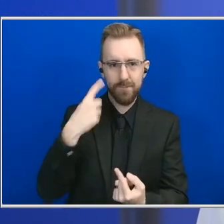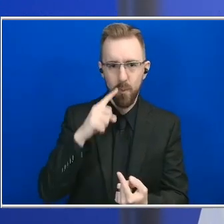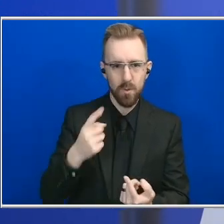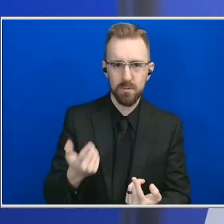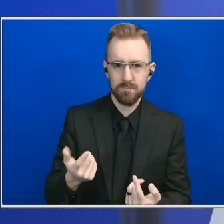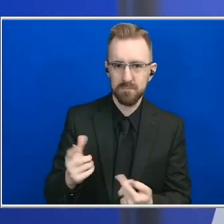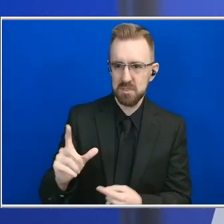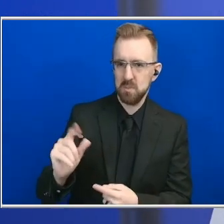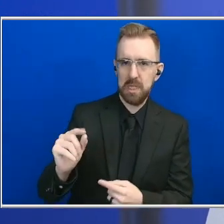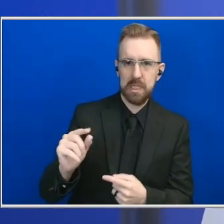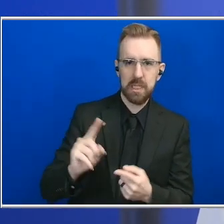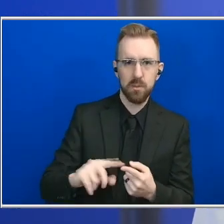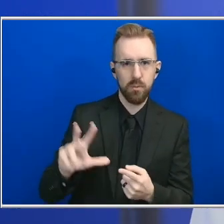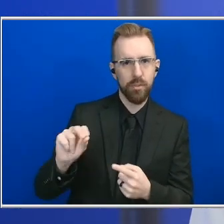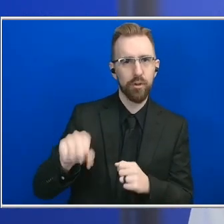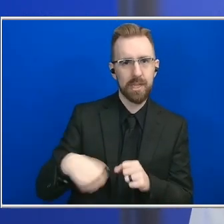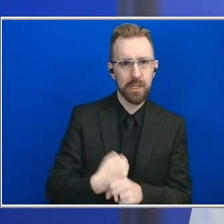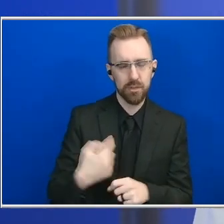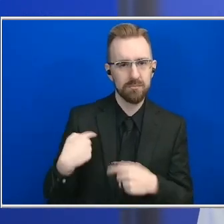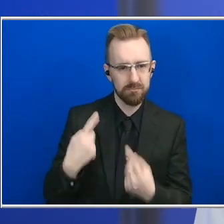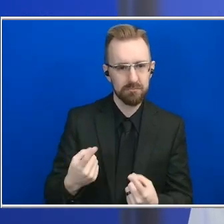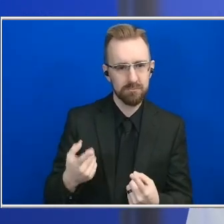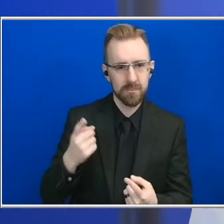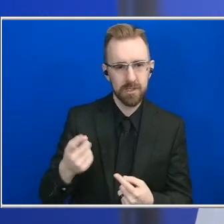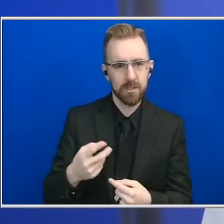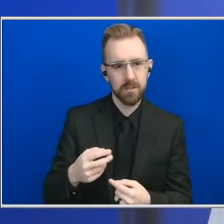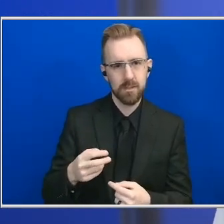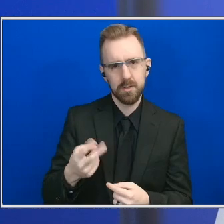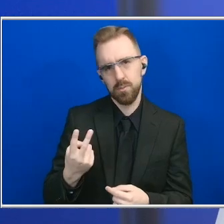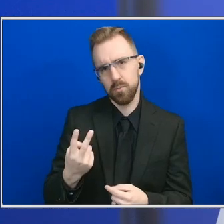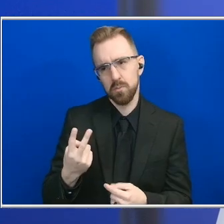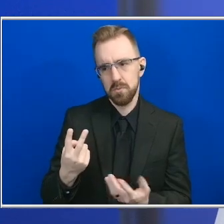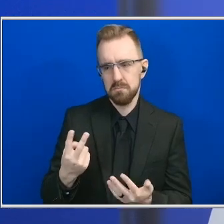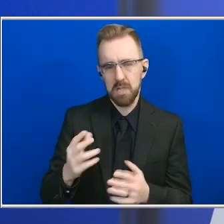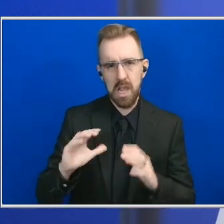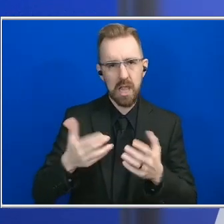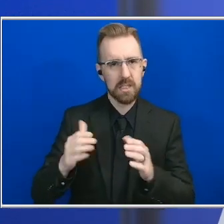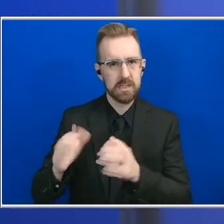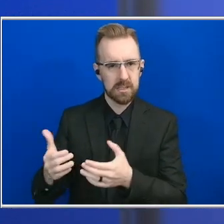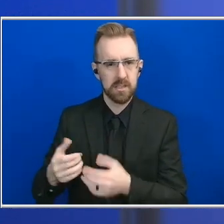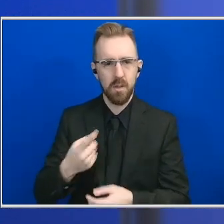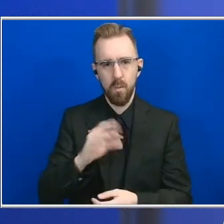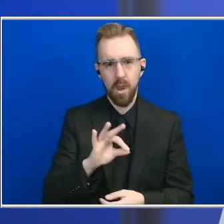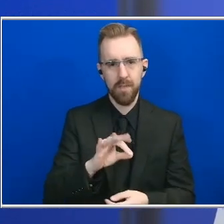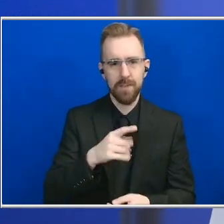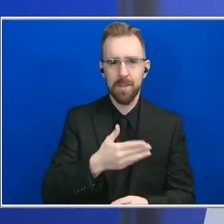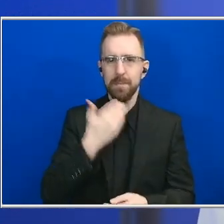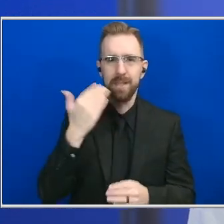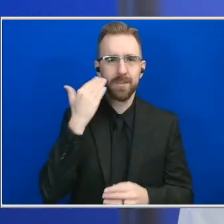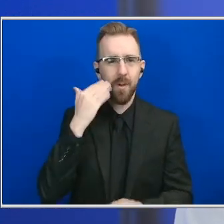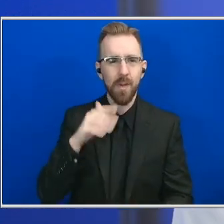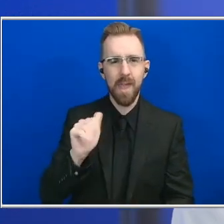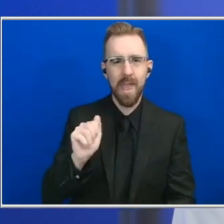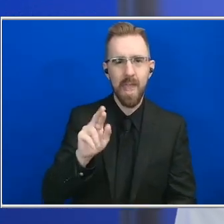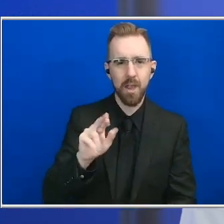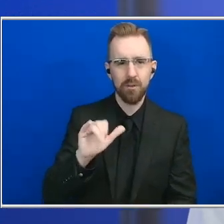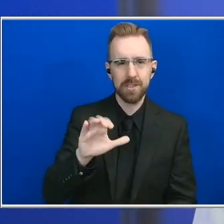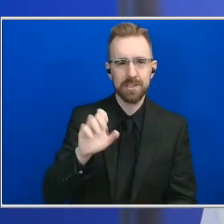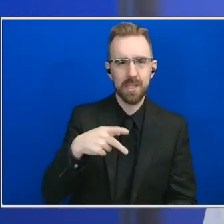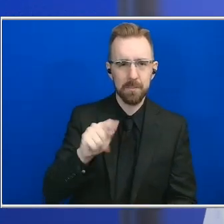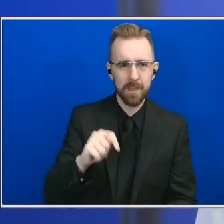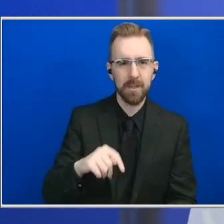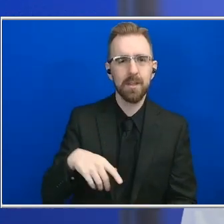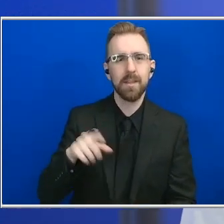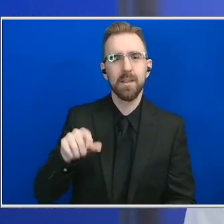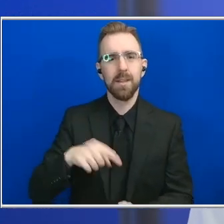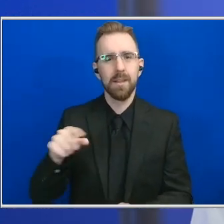30 years, which are two sort of classes. One of them best known as Aricept or donepezil, and the other is Namenda